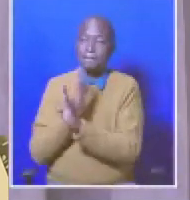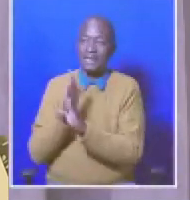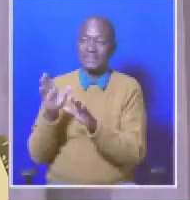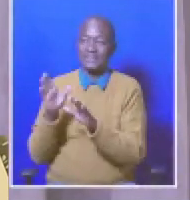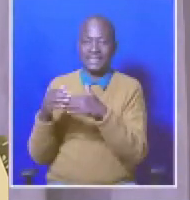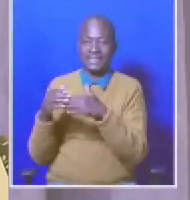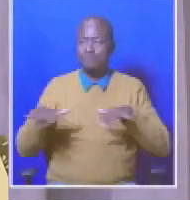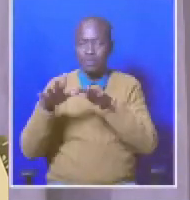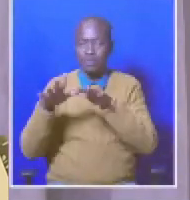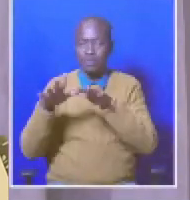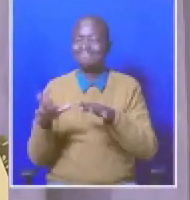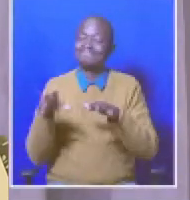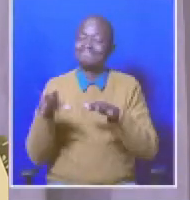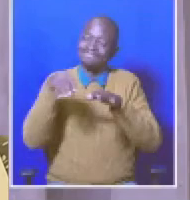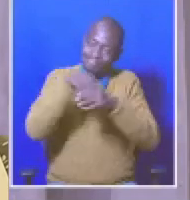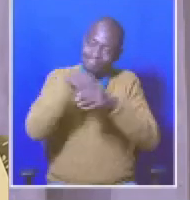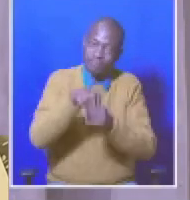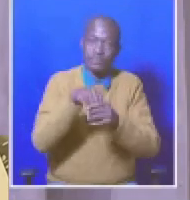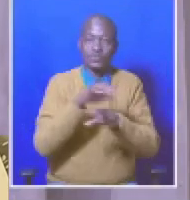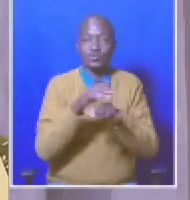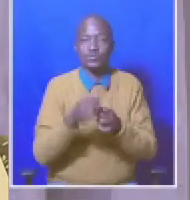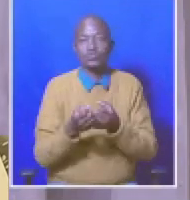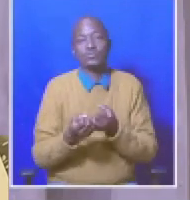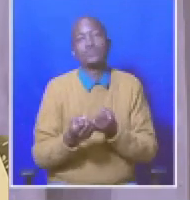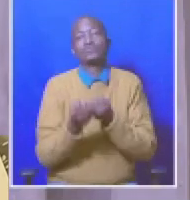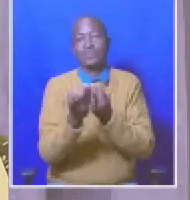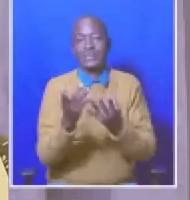which converge to.